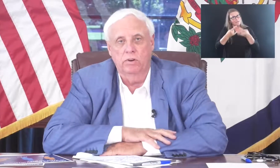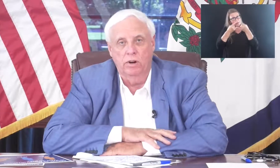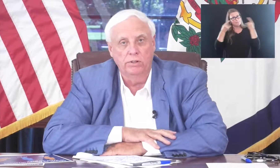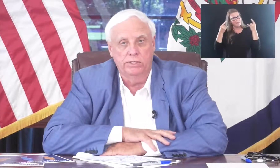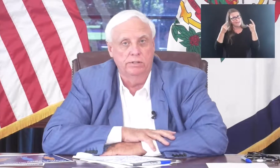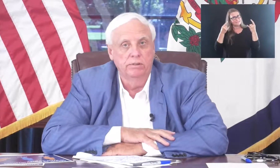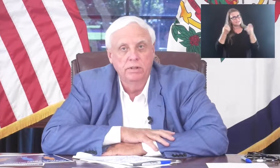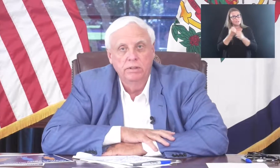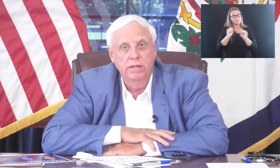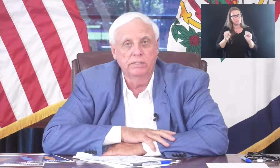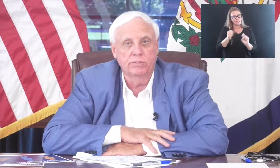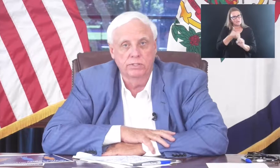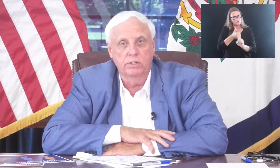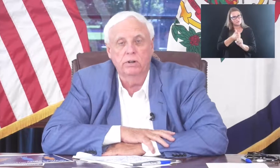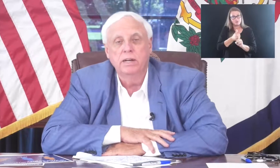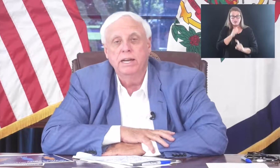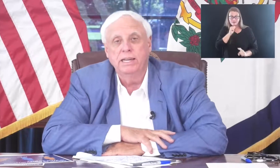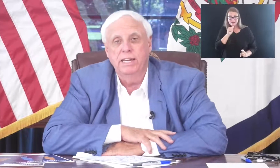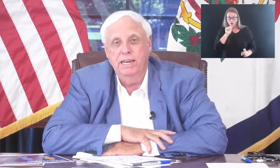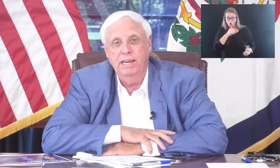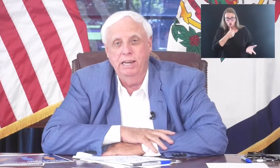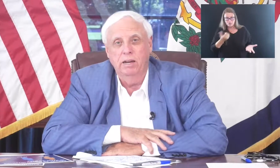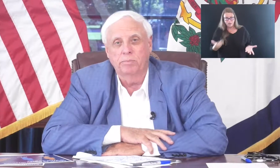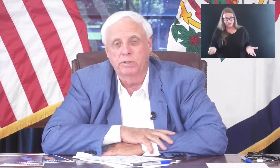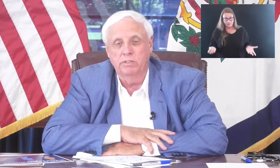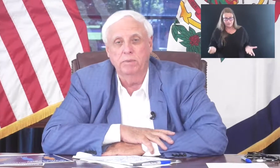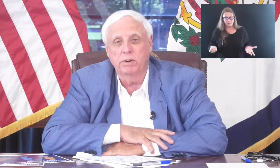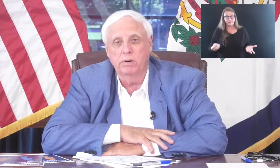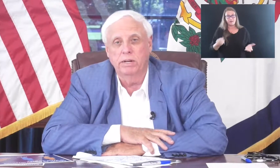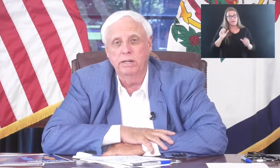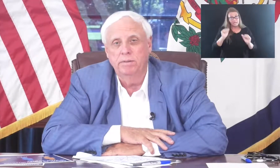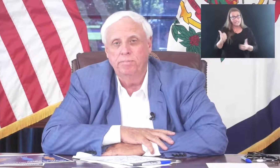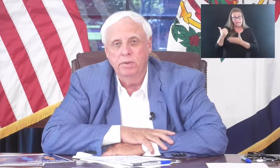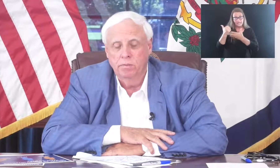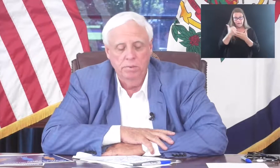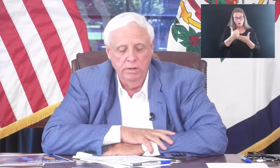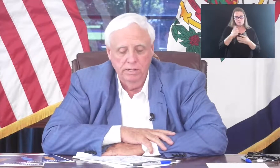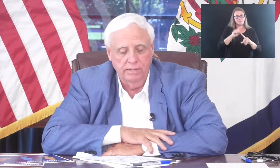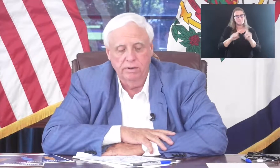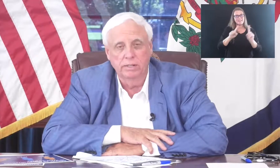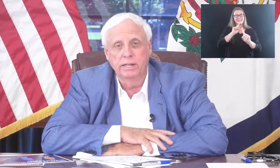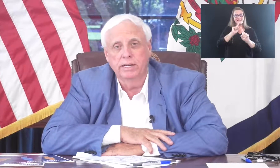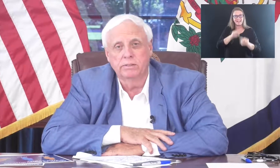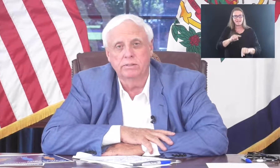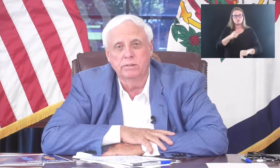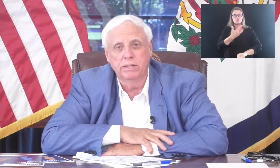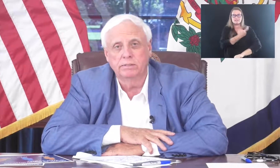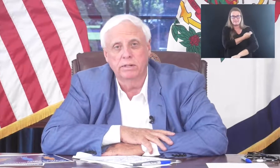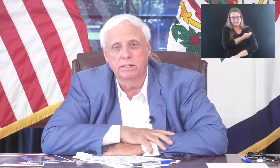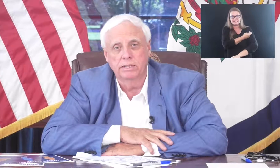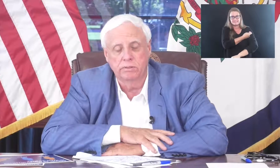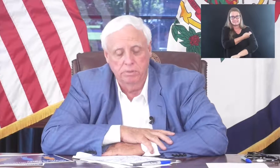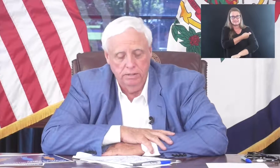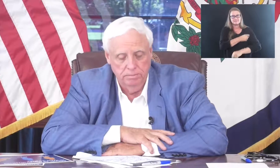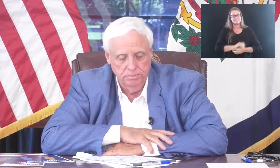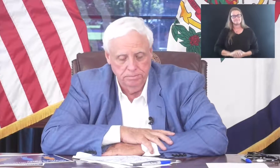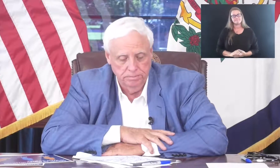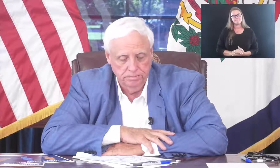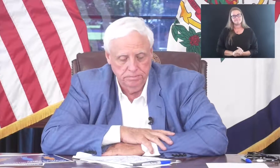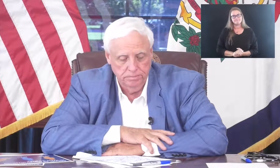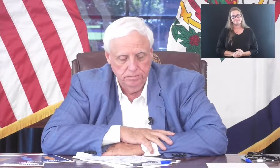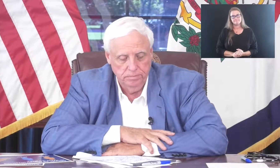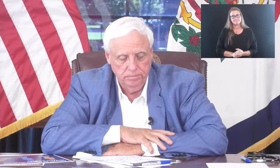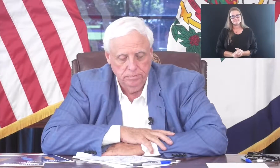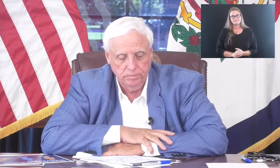aren't going to hurt you. That's for sure. And they can help to some degree, but that's not the answer. That's not the answer, Bob.